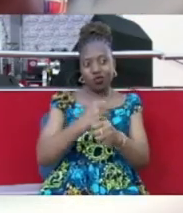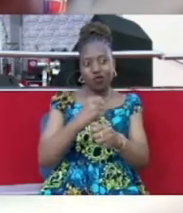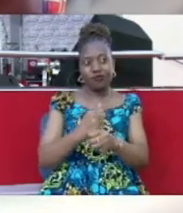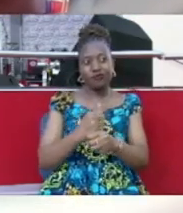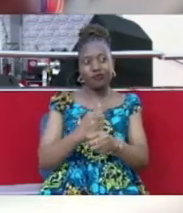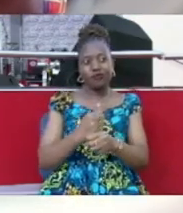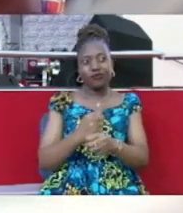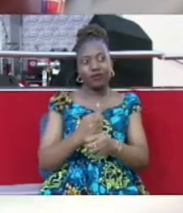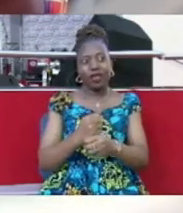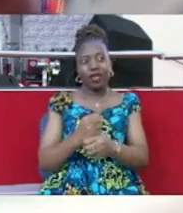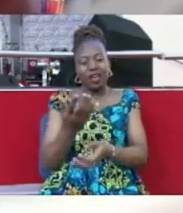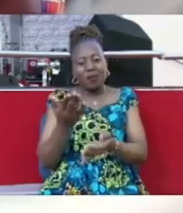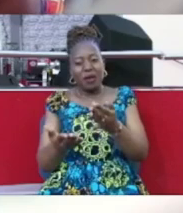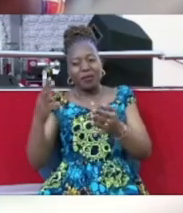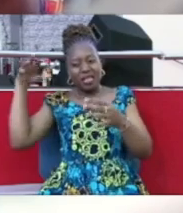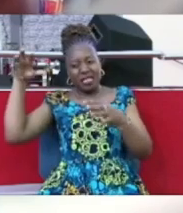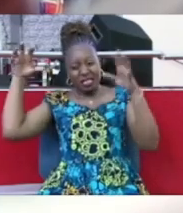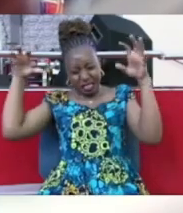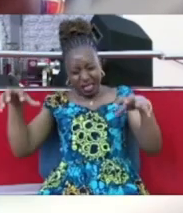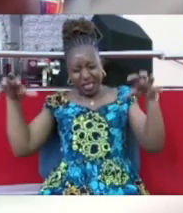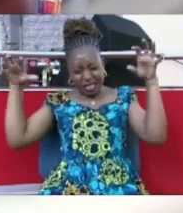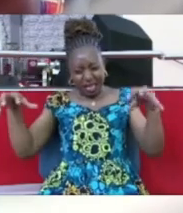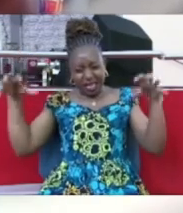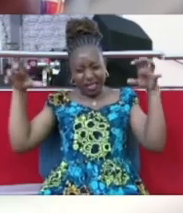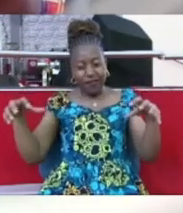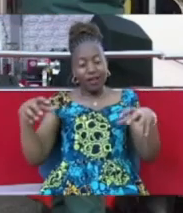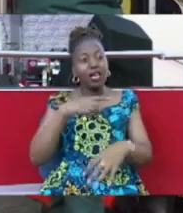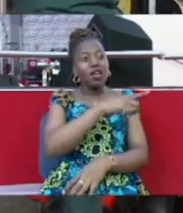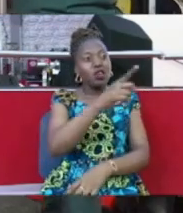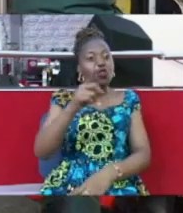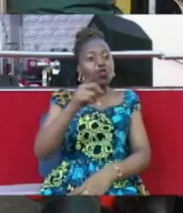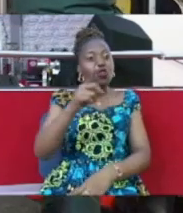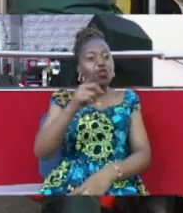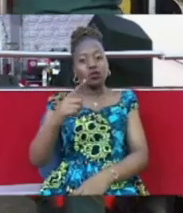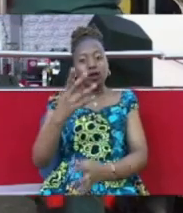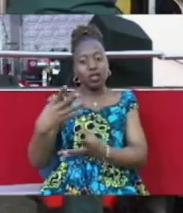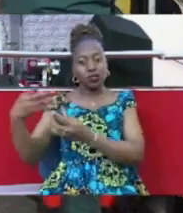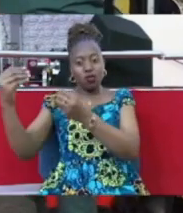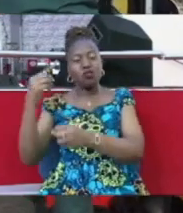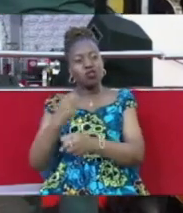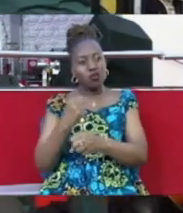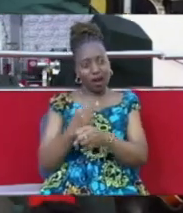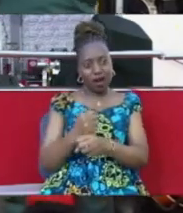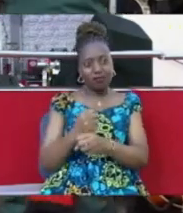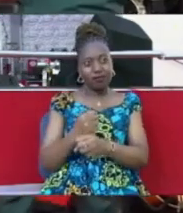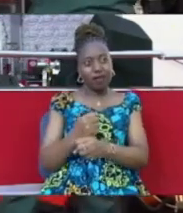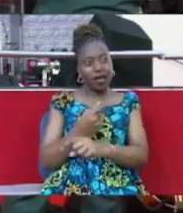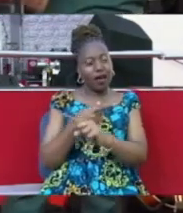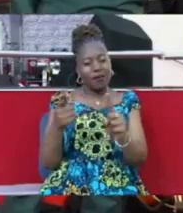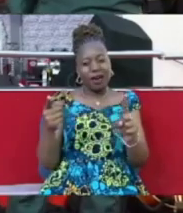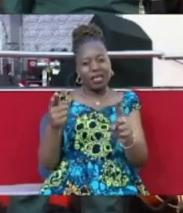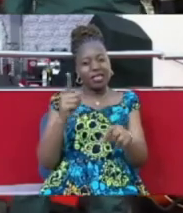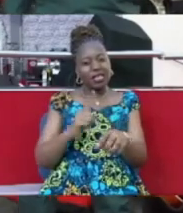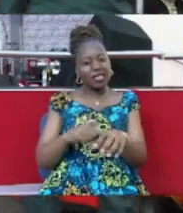Whether it rains, cats or dogs, we will ensure we go to work. But when it is drizzling,